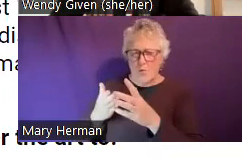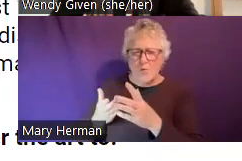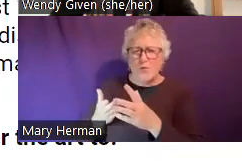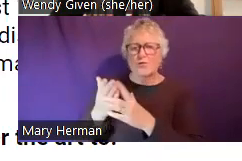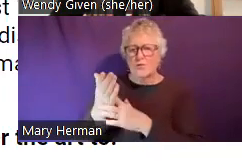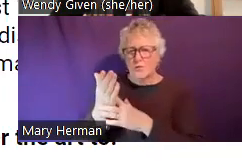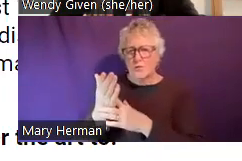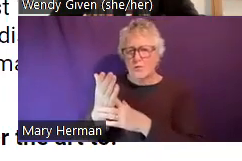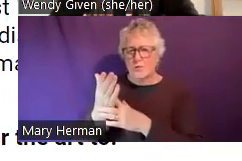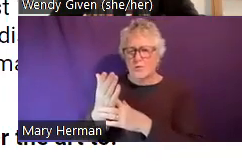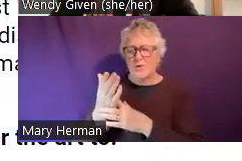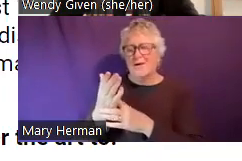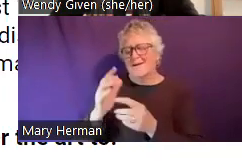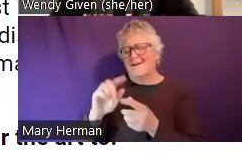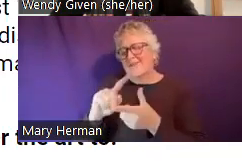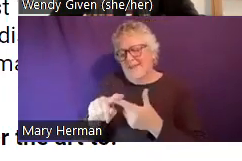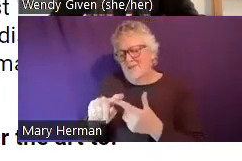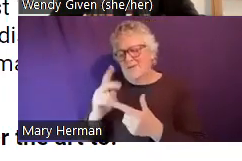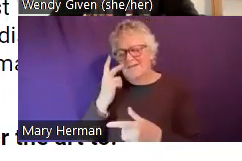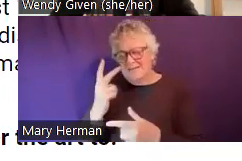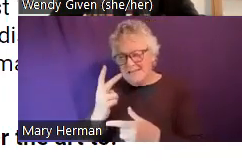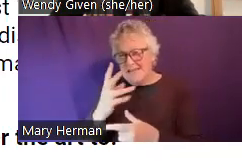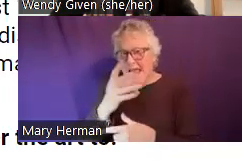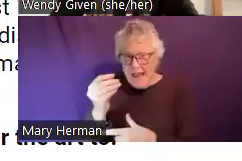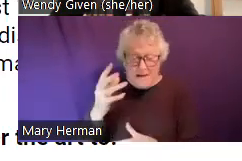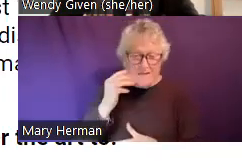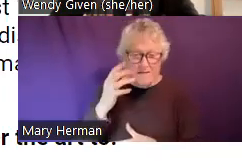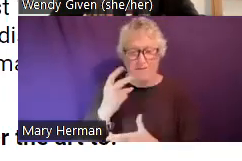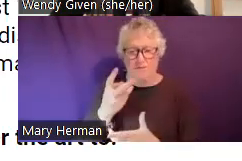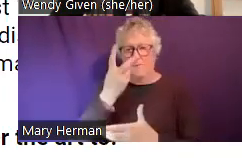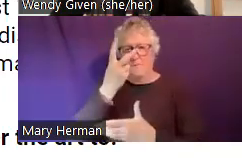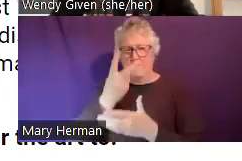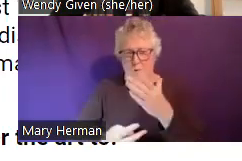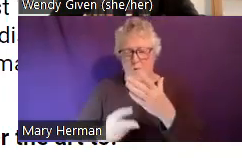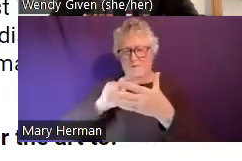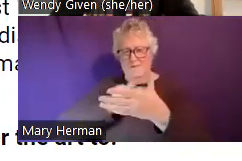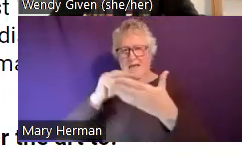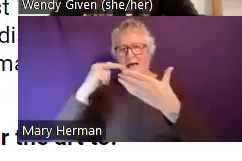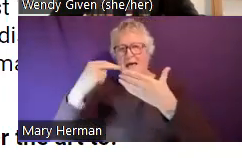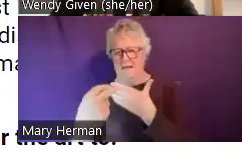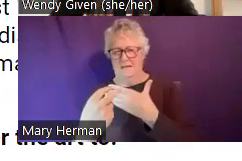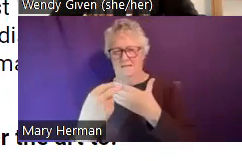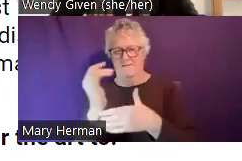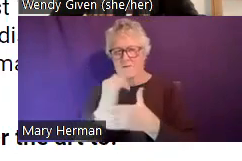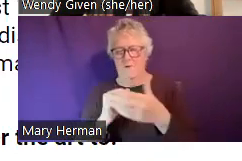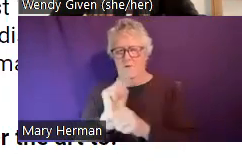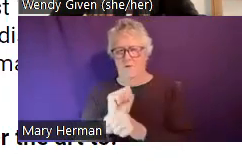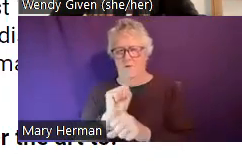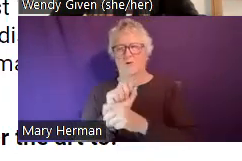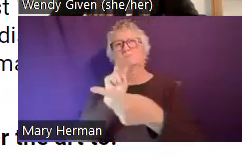both sides of this artwork. Yeah, exactly.